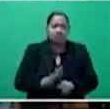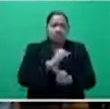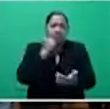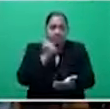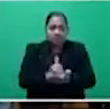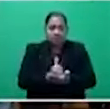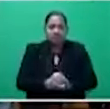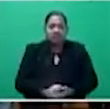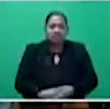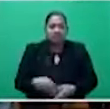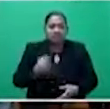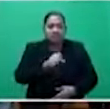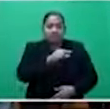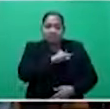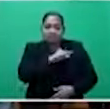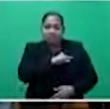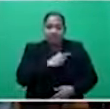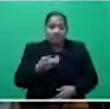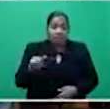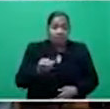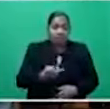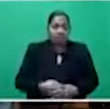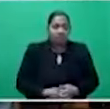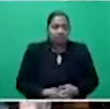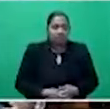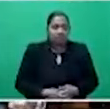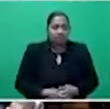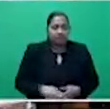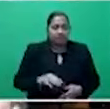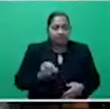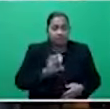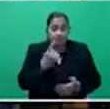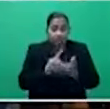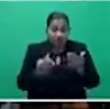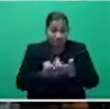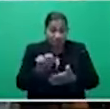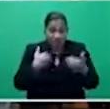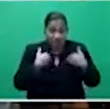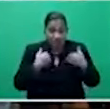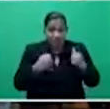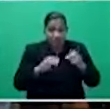there's equality, both not just in the distribution of the economic well-being of our country, but also